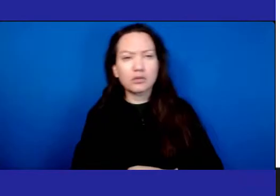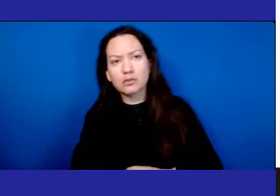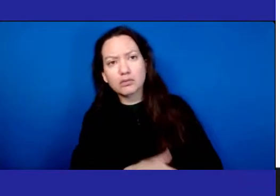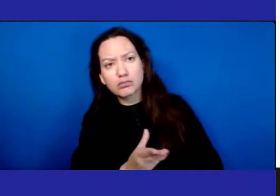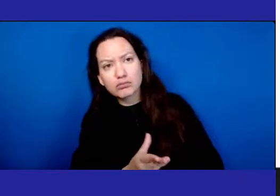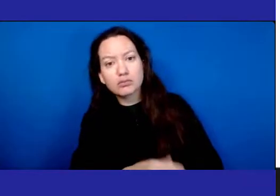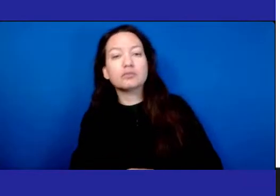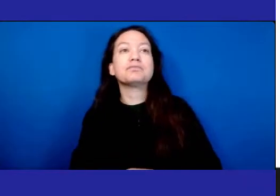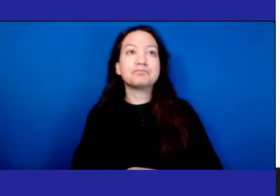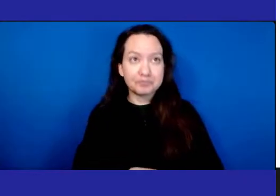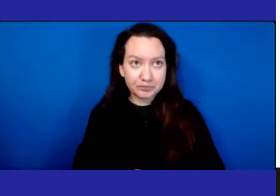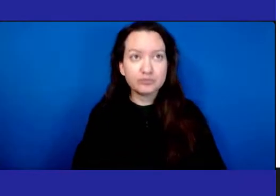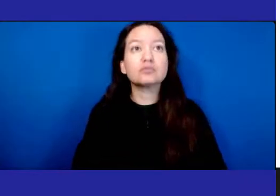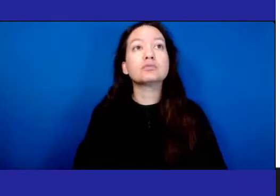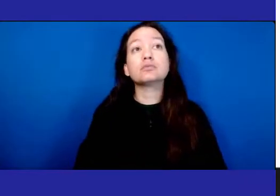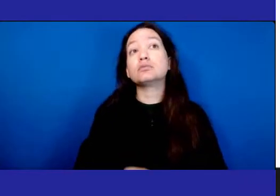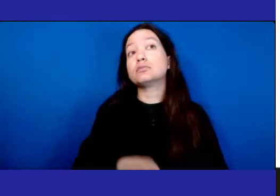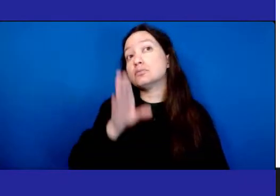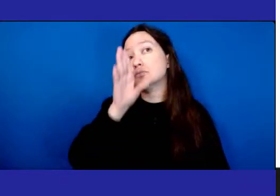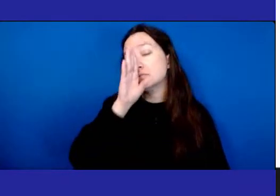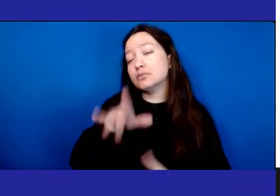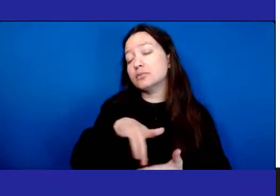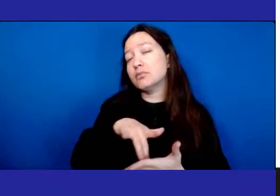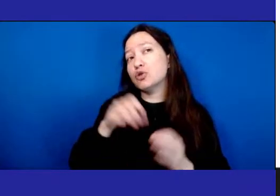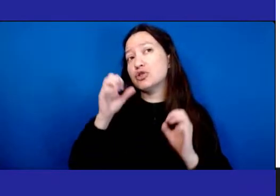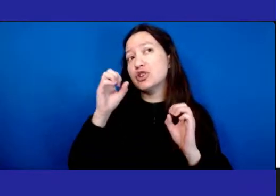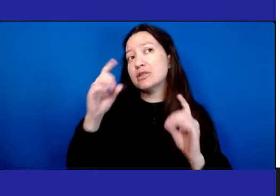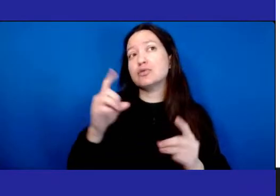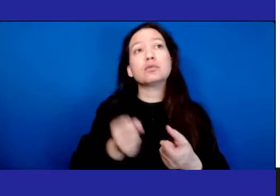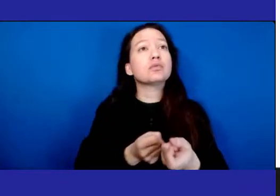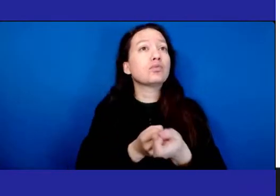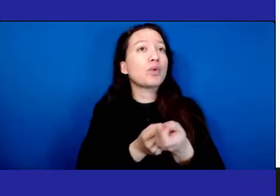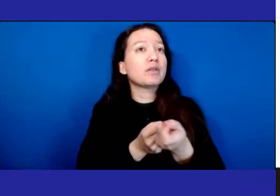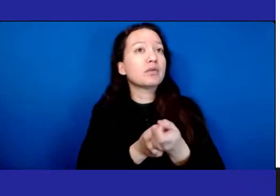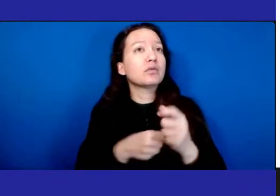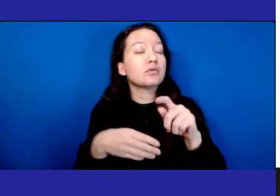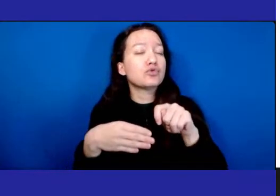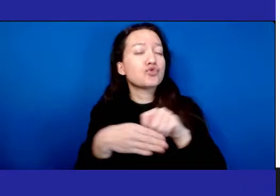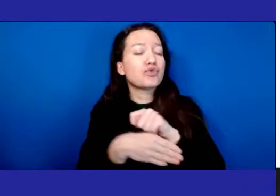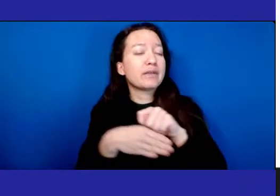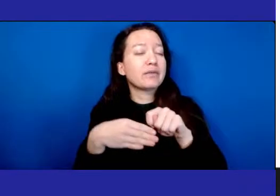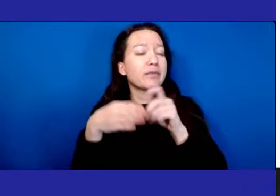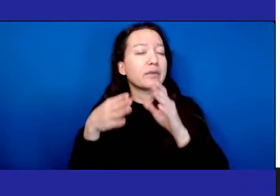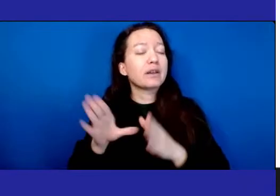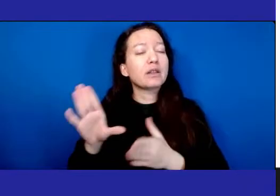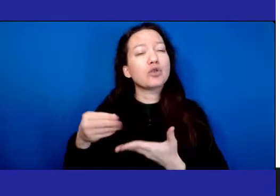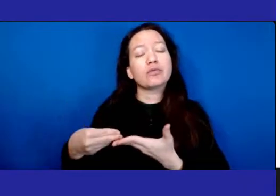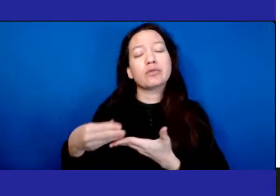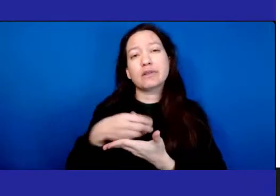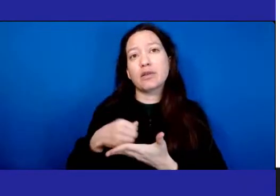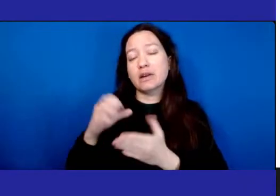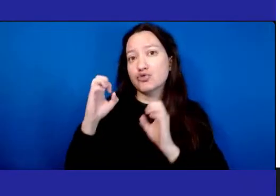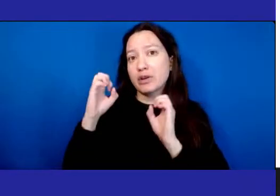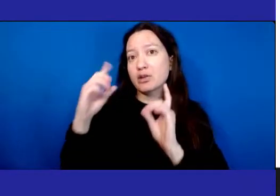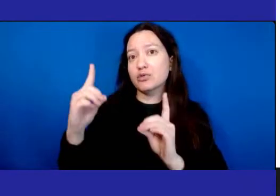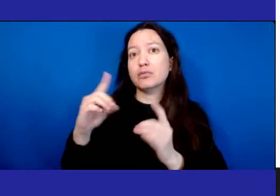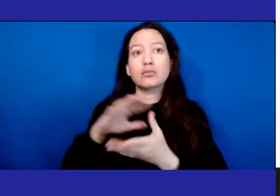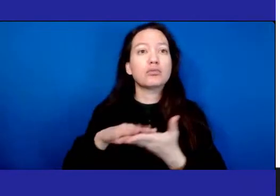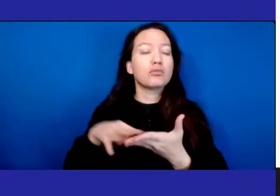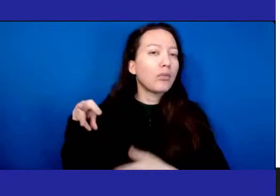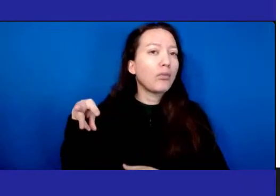Of course. So direct medical education supports trainee salaries and educational